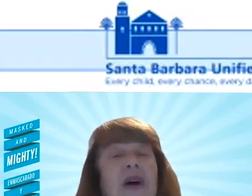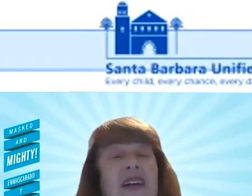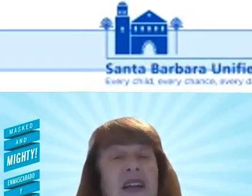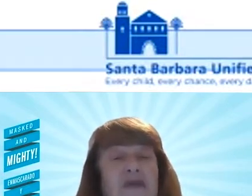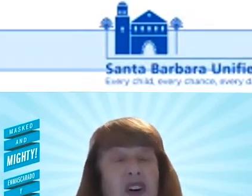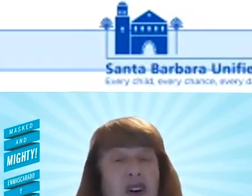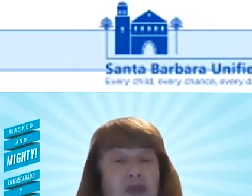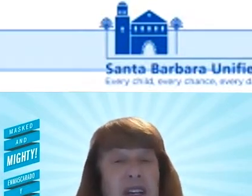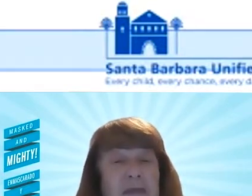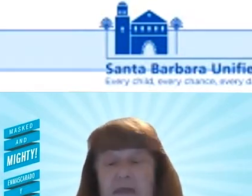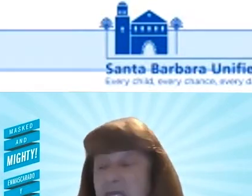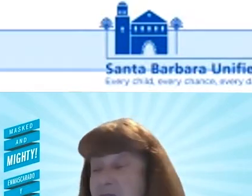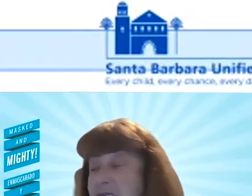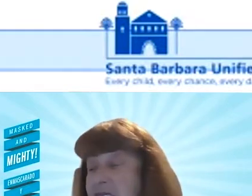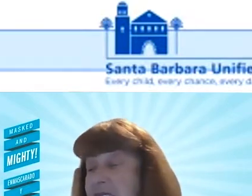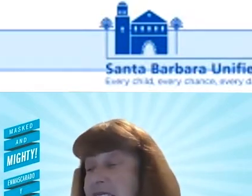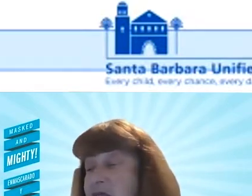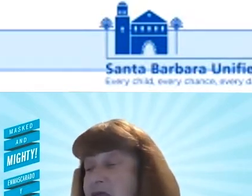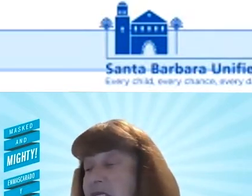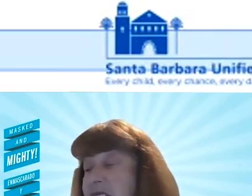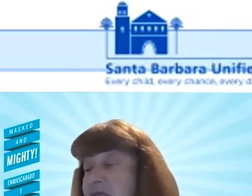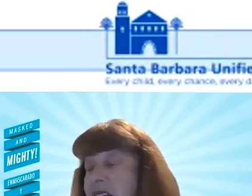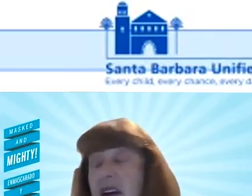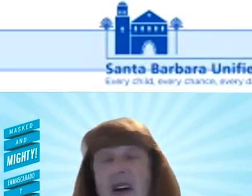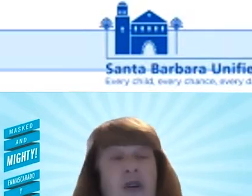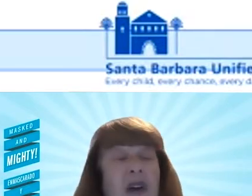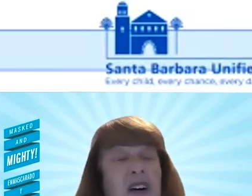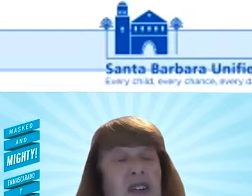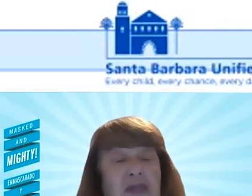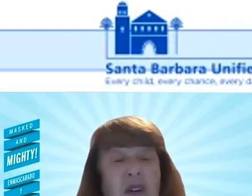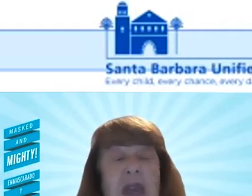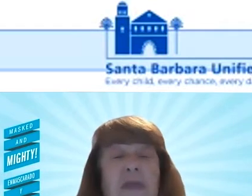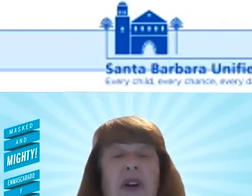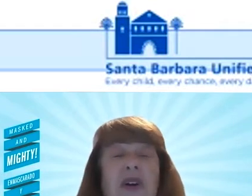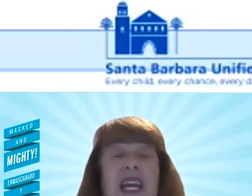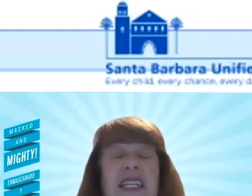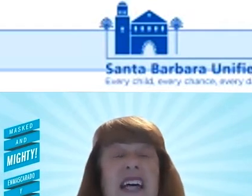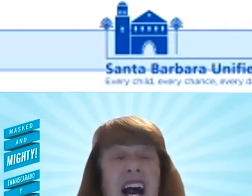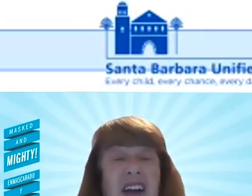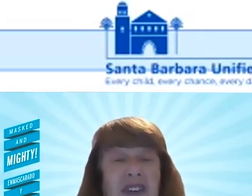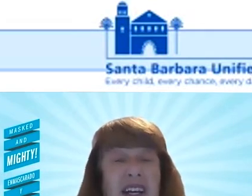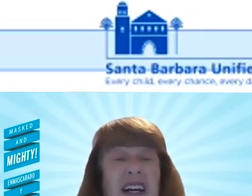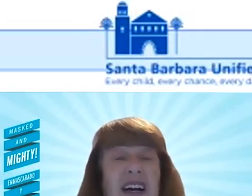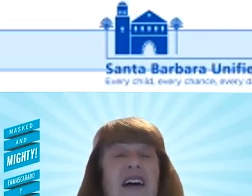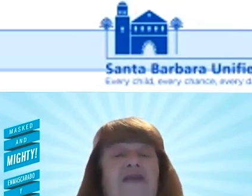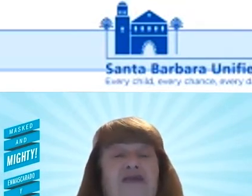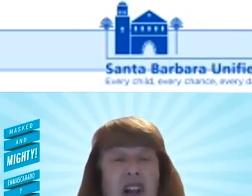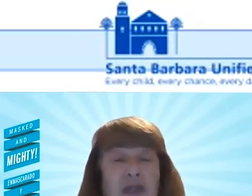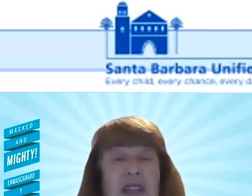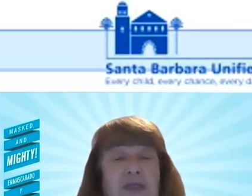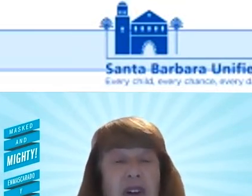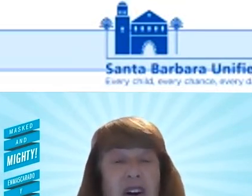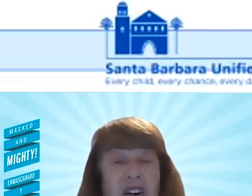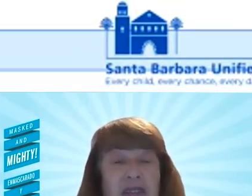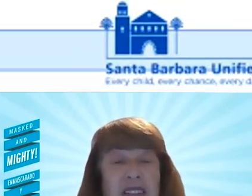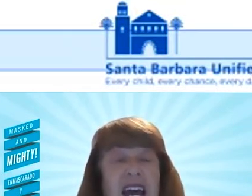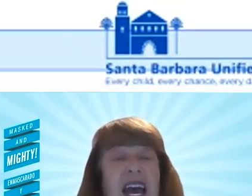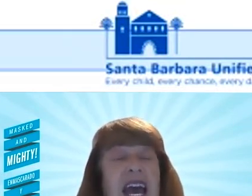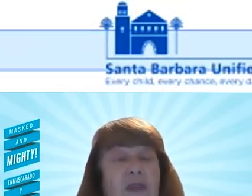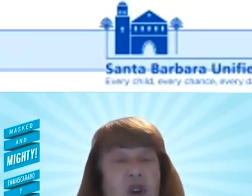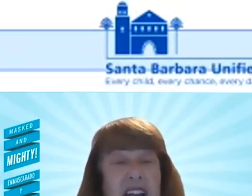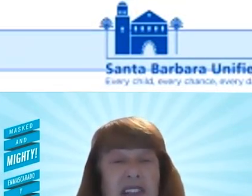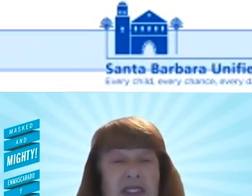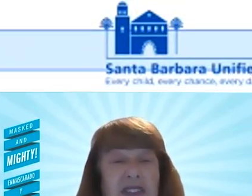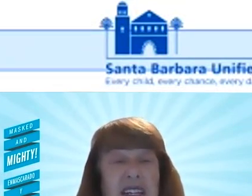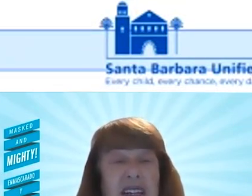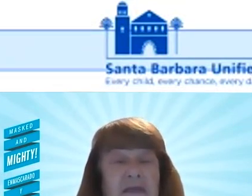test positive for COVID. So that's another factor. We also know people are getting tired of following the protocols